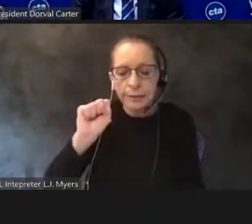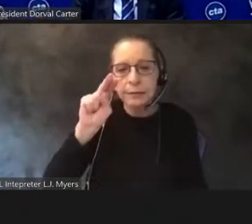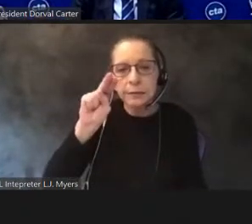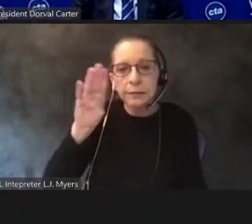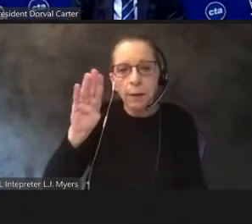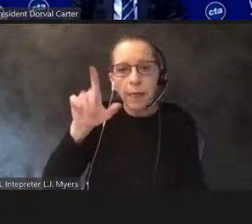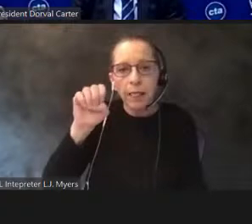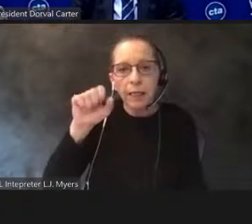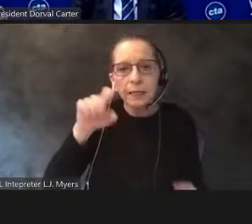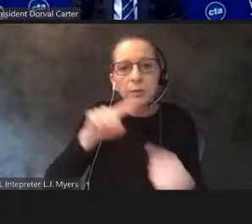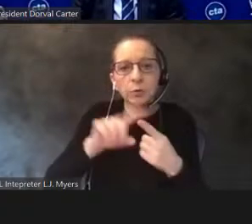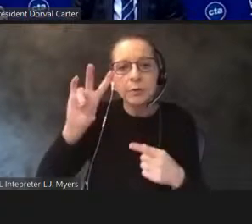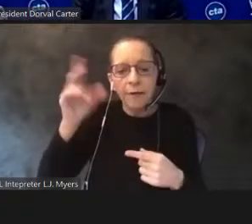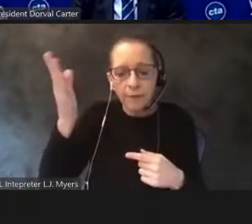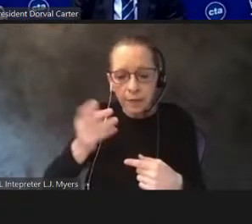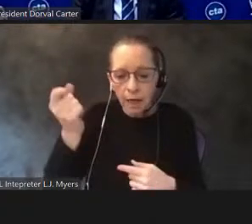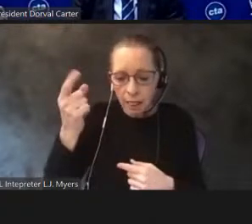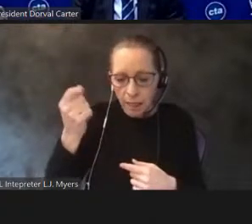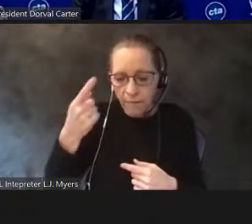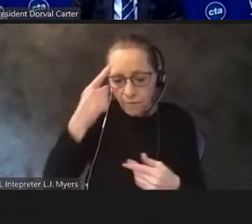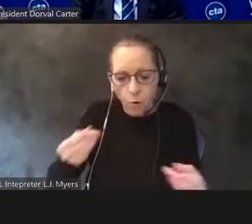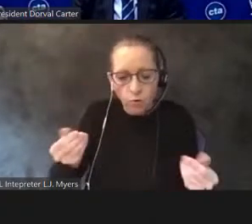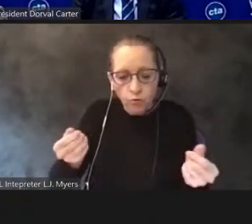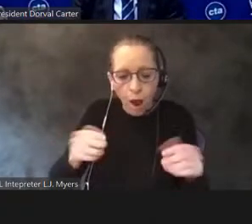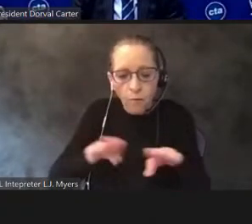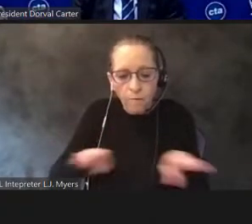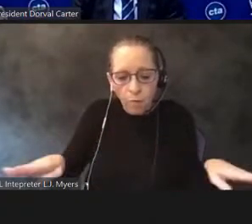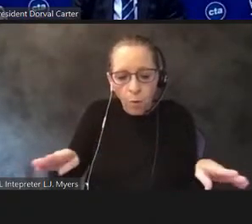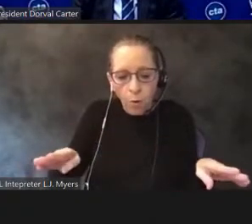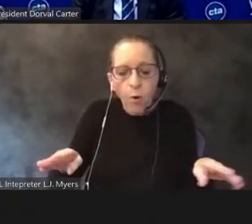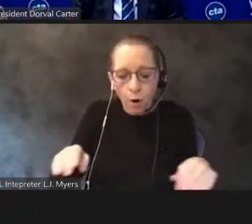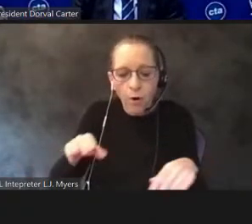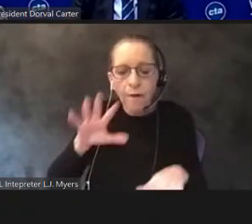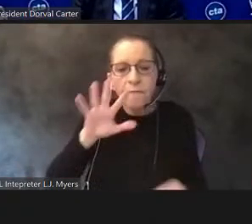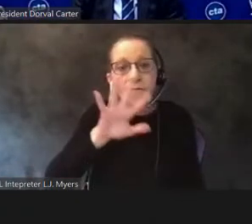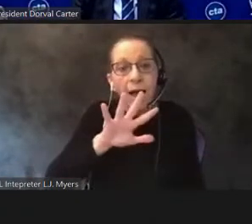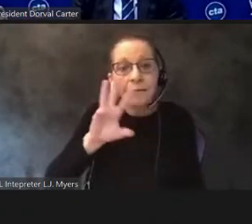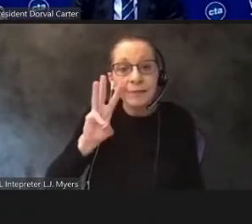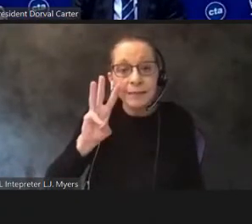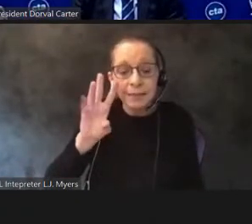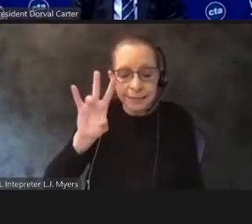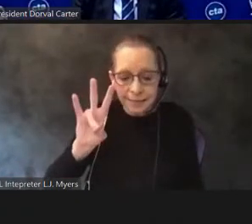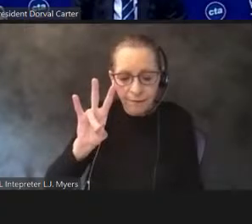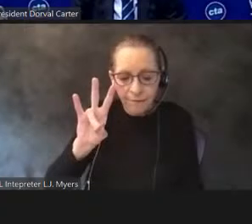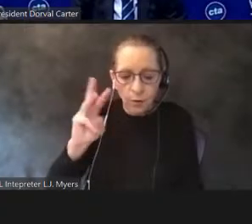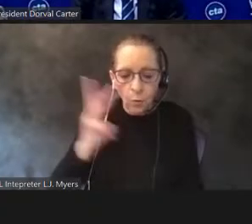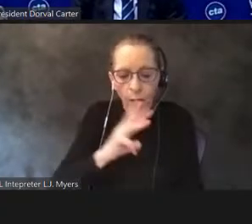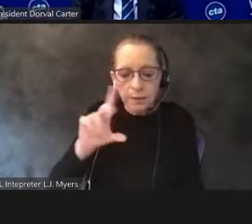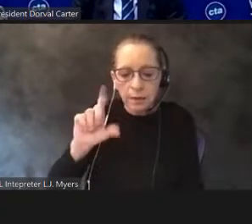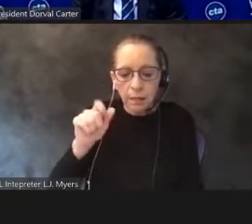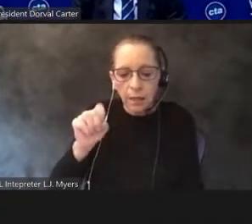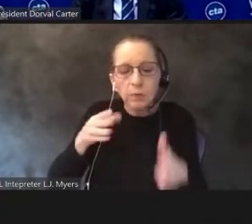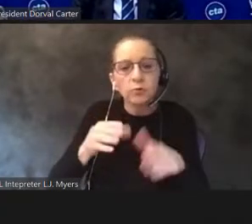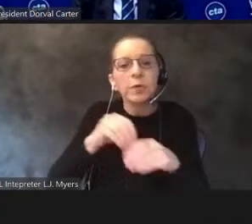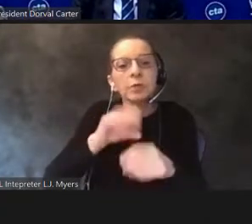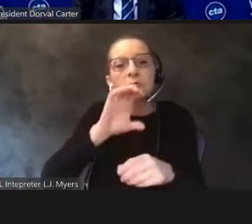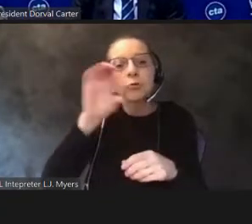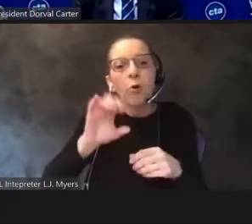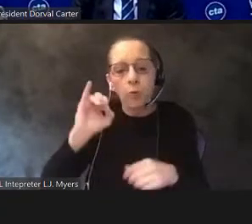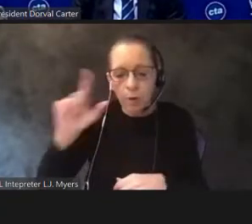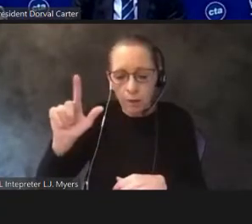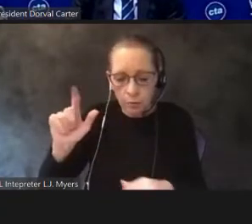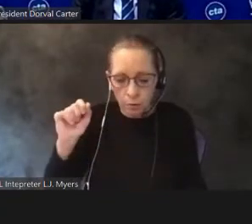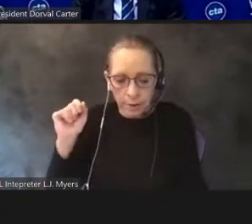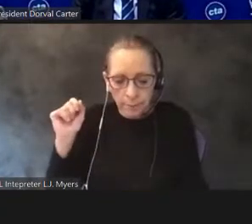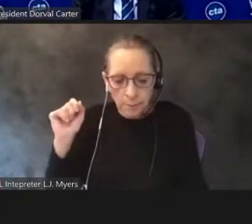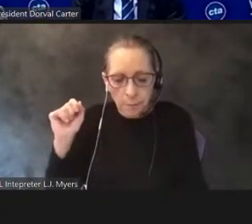Inc. of ground floor space located at 567 Wesley Street, Chicago, Illinois.